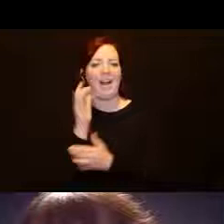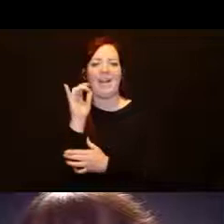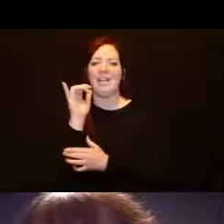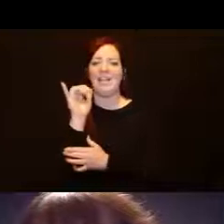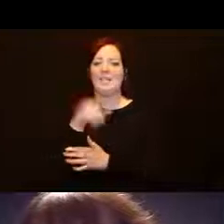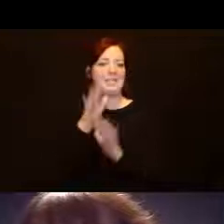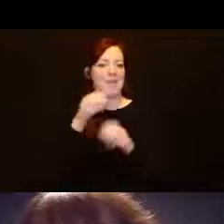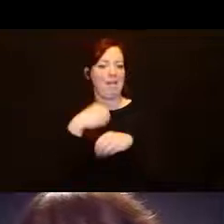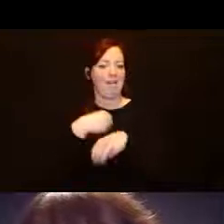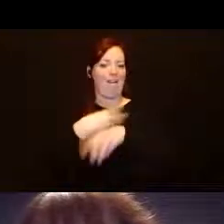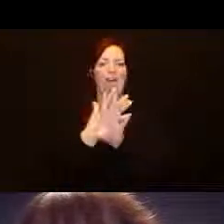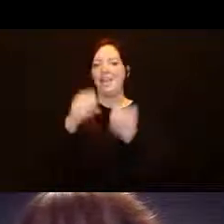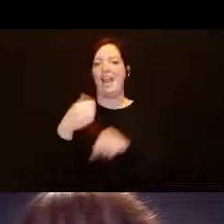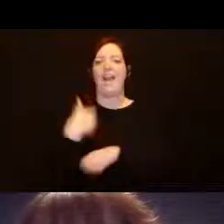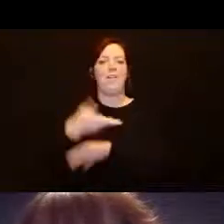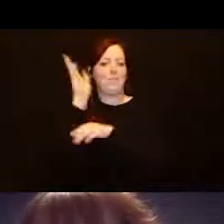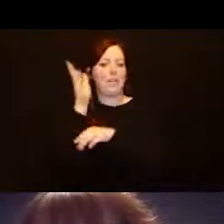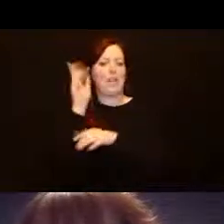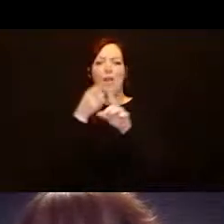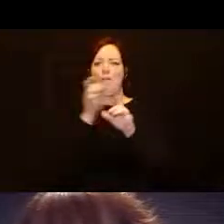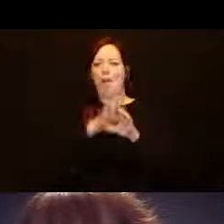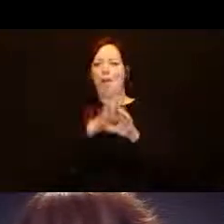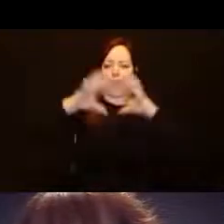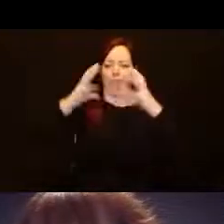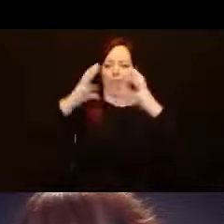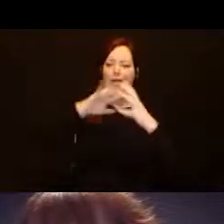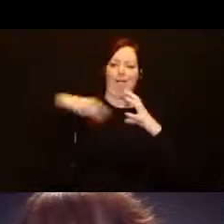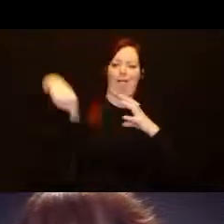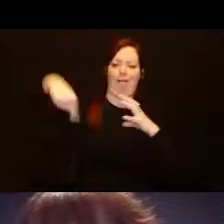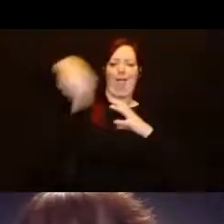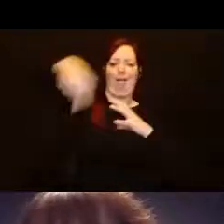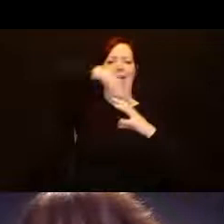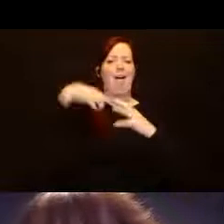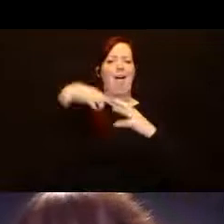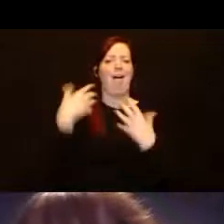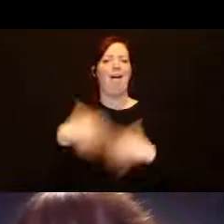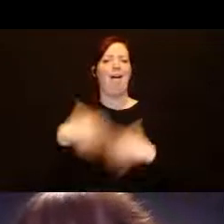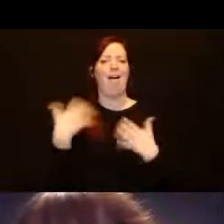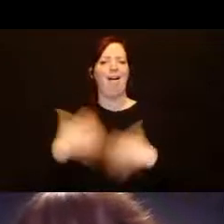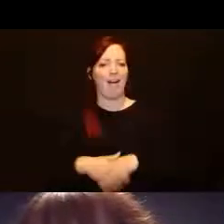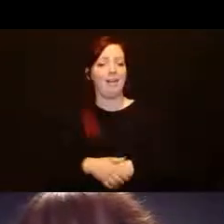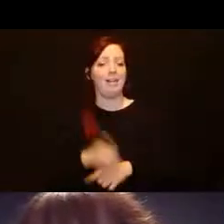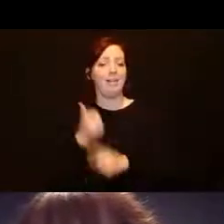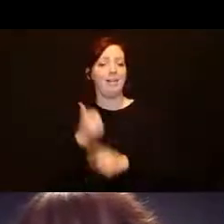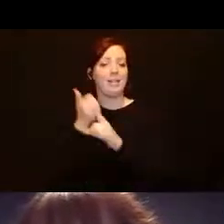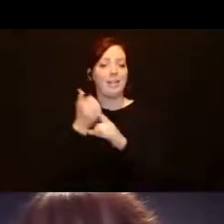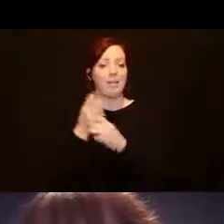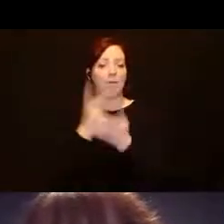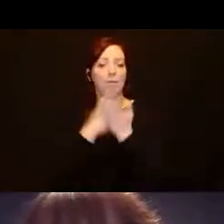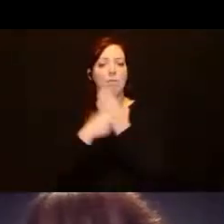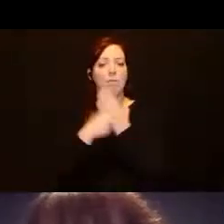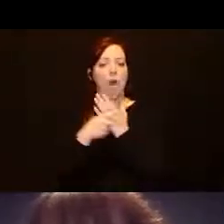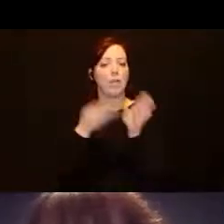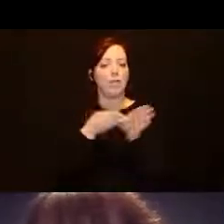And he is the project professor at Keio University and the rapporteur of